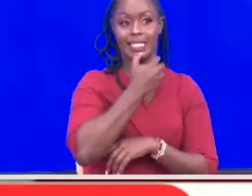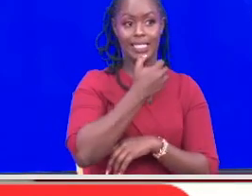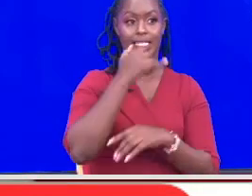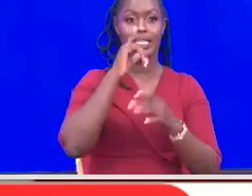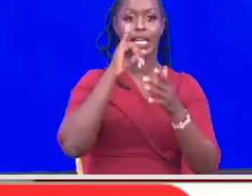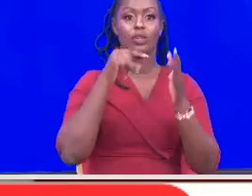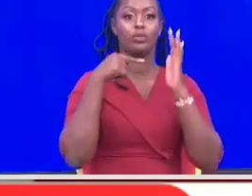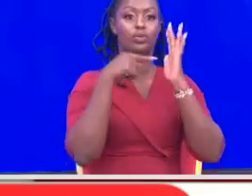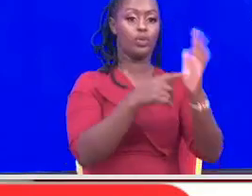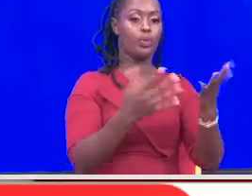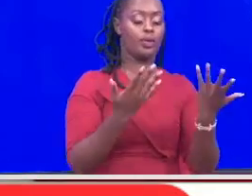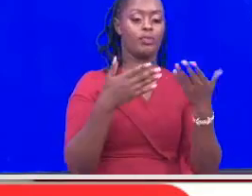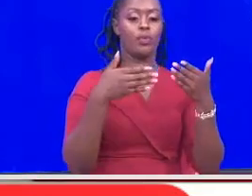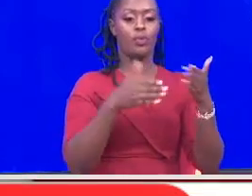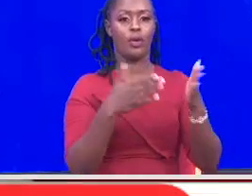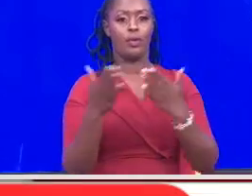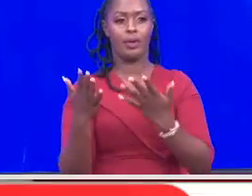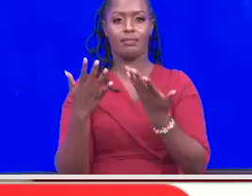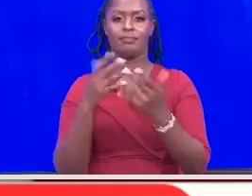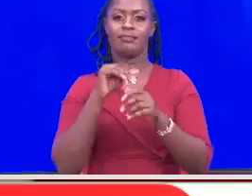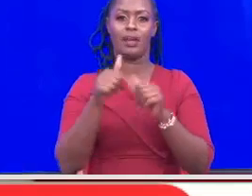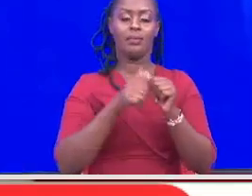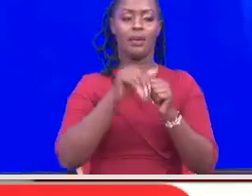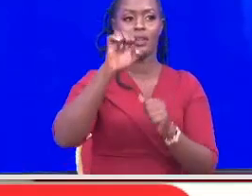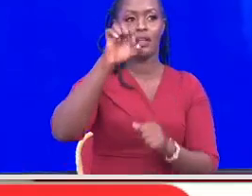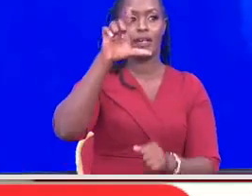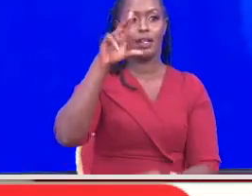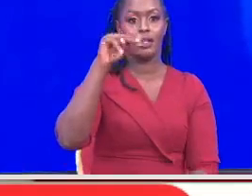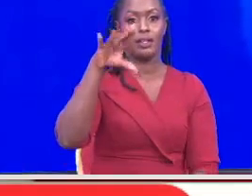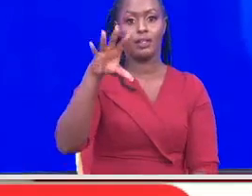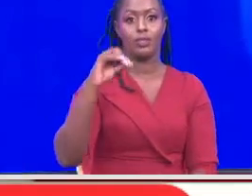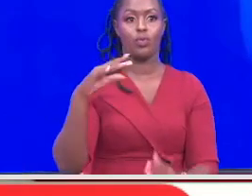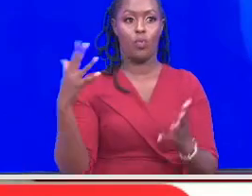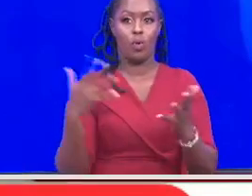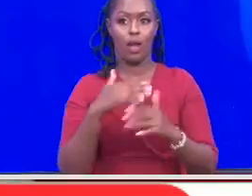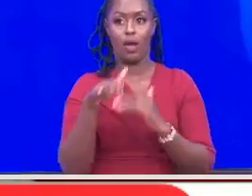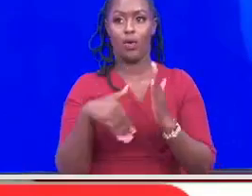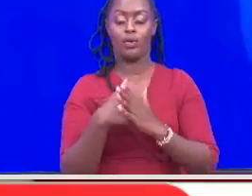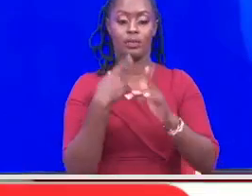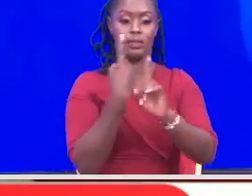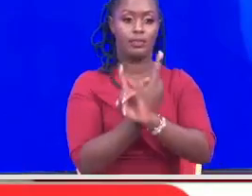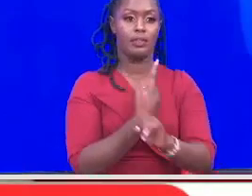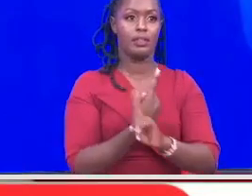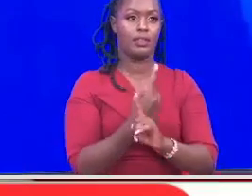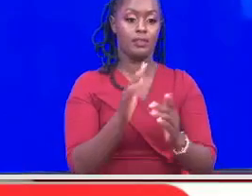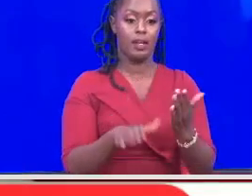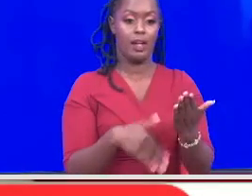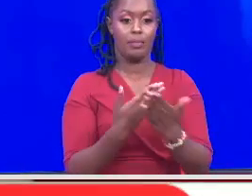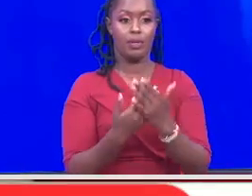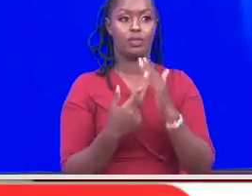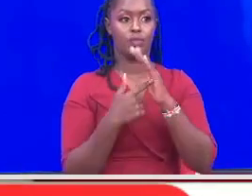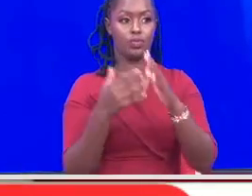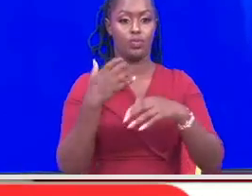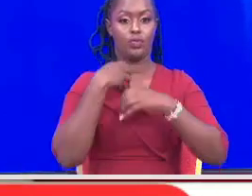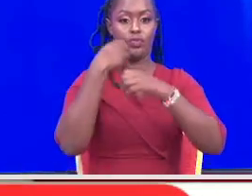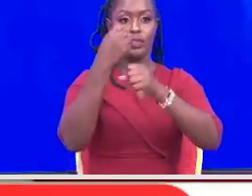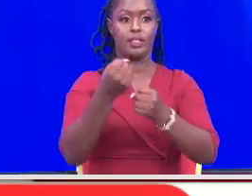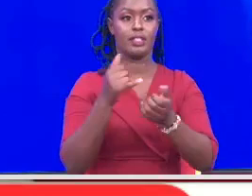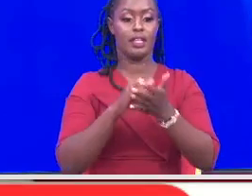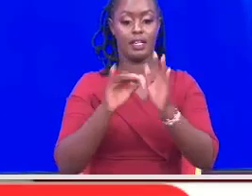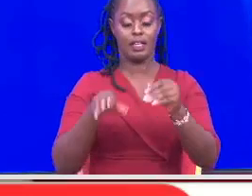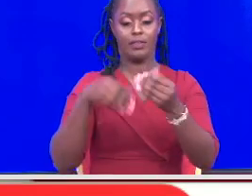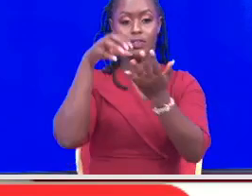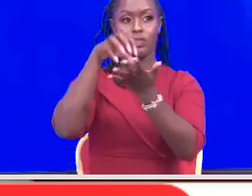painting a bleak situation courtesy of El Nino, but stakeholders in attendance exuding confidence with proper planning, the country can mitigate the